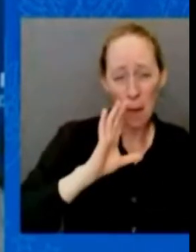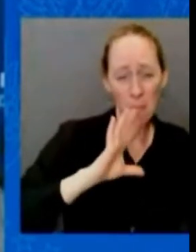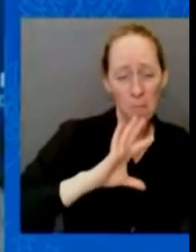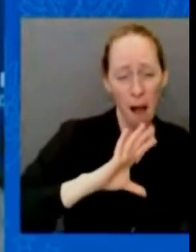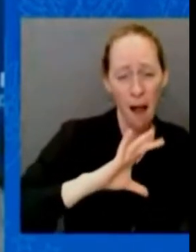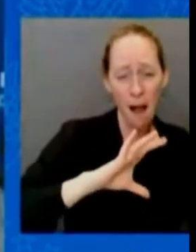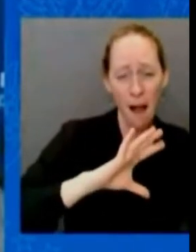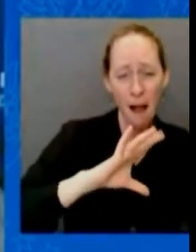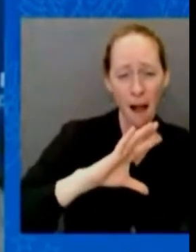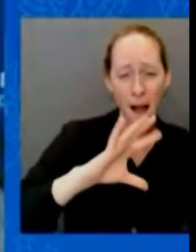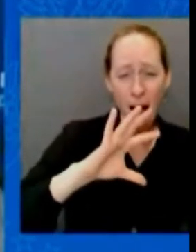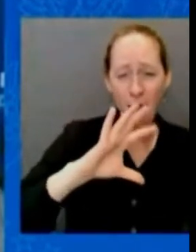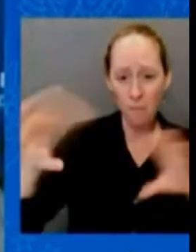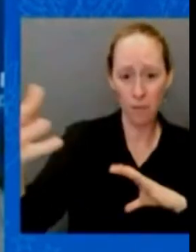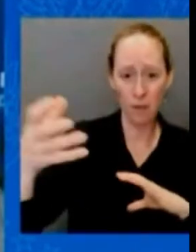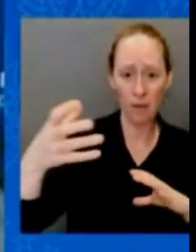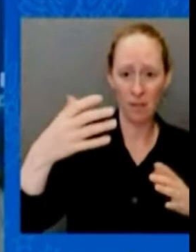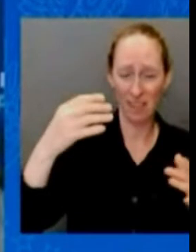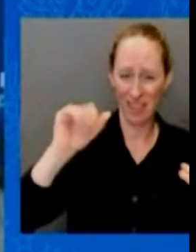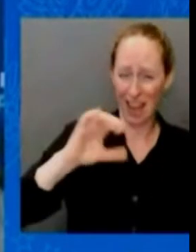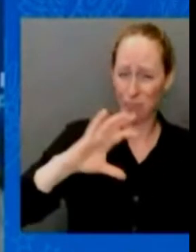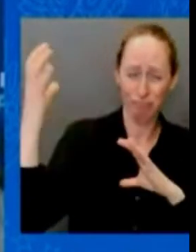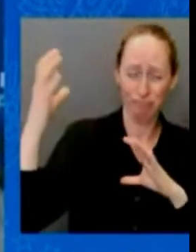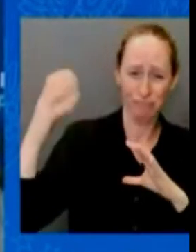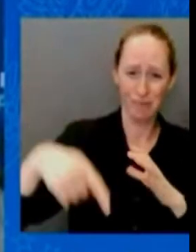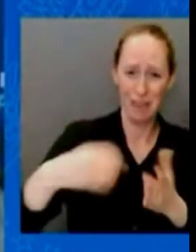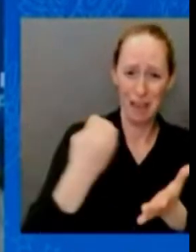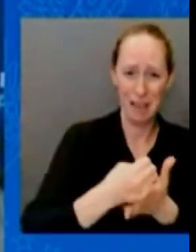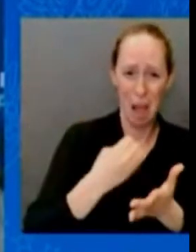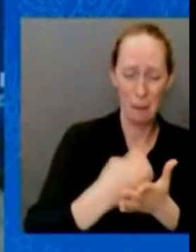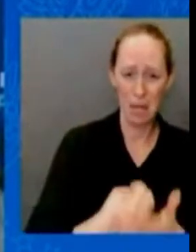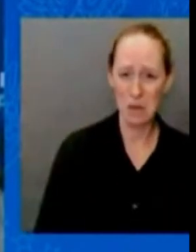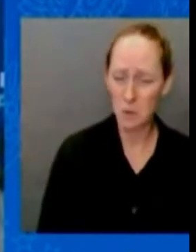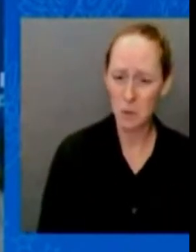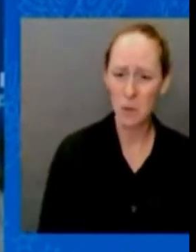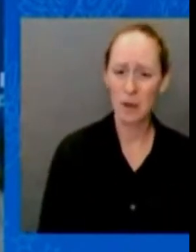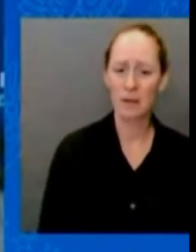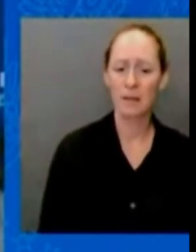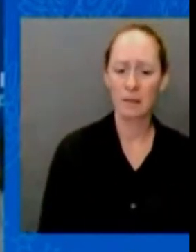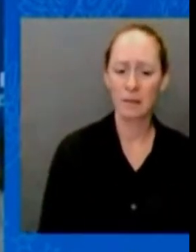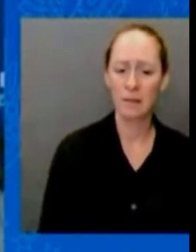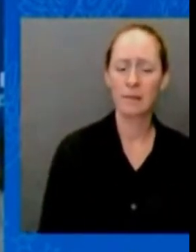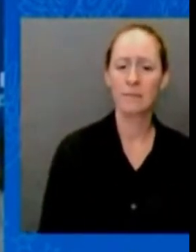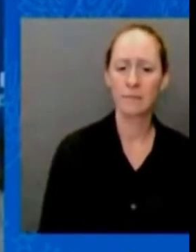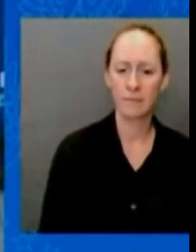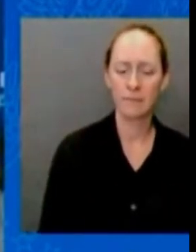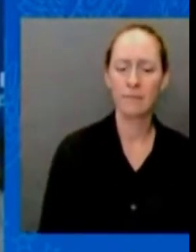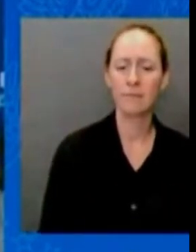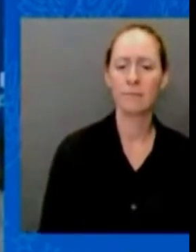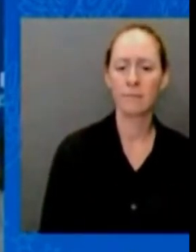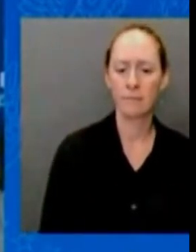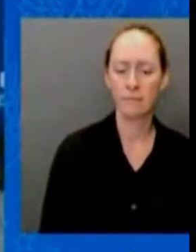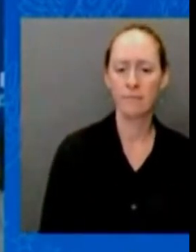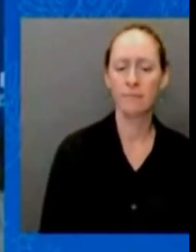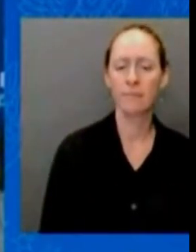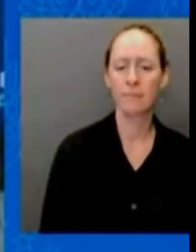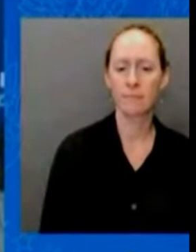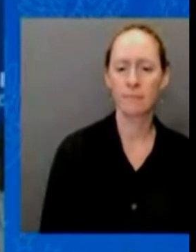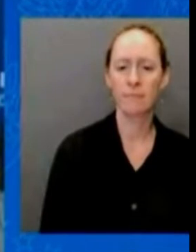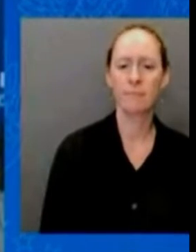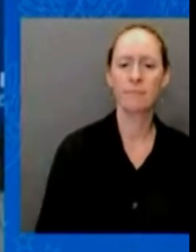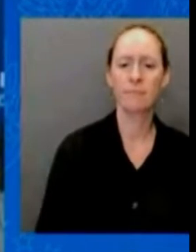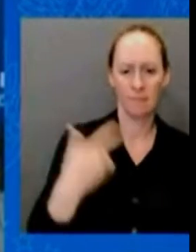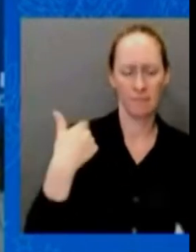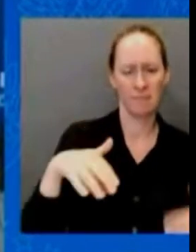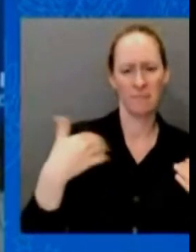with this. It's been a rough few years for a lot of people I grew up with, hardworking Americans. For a lot of families, things are still